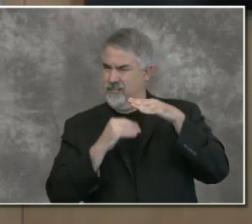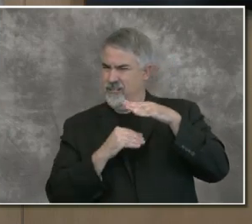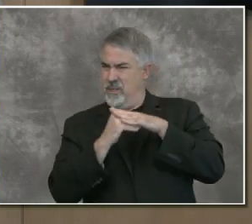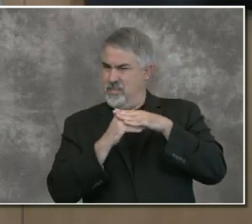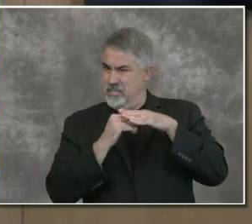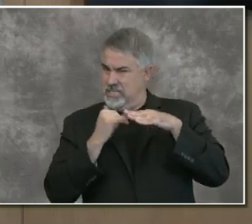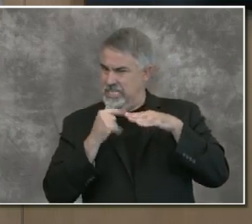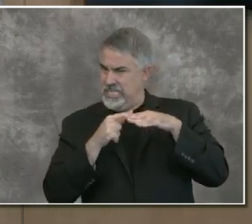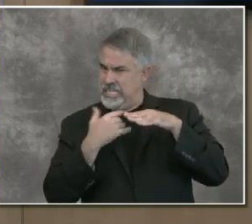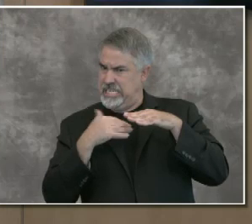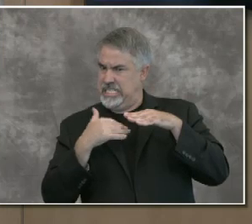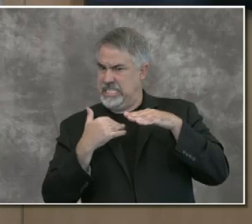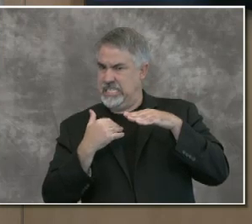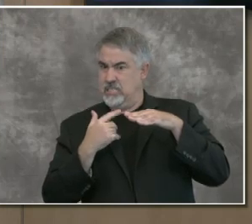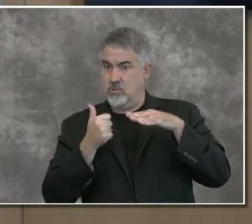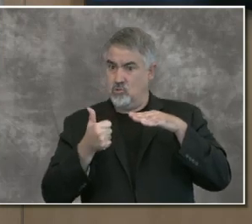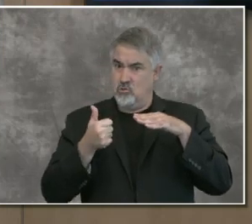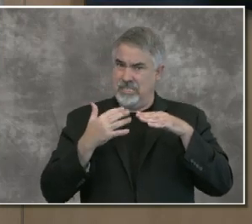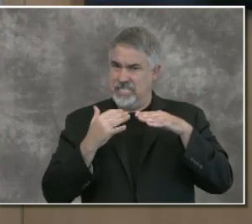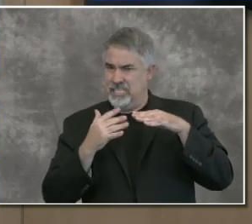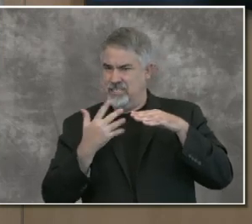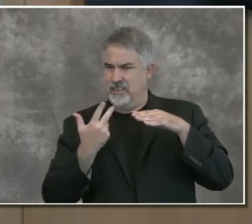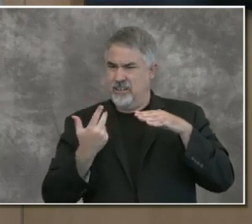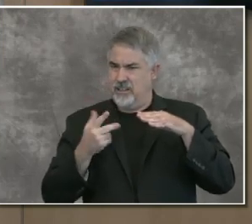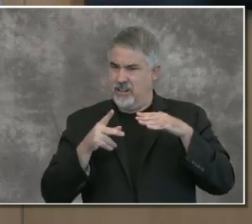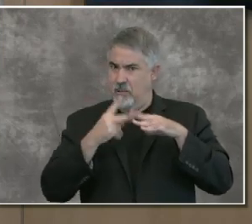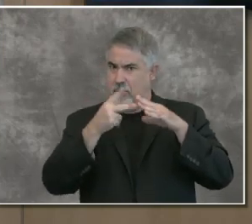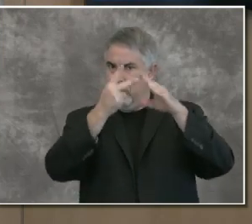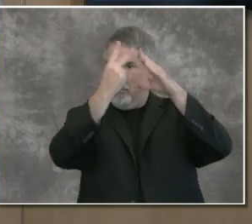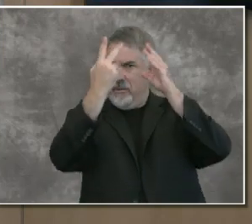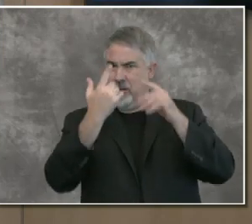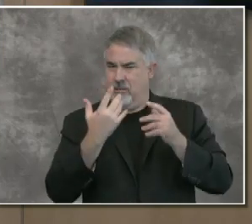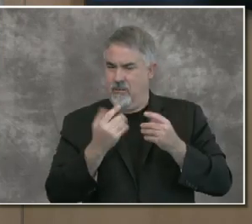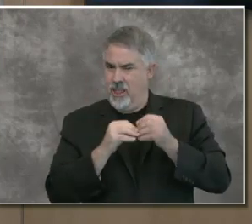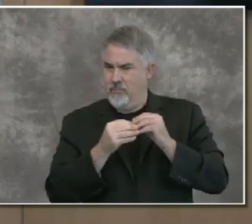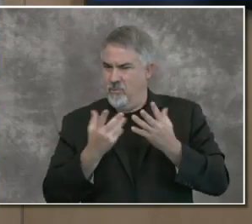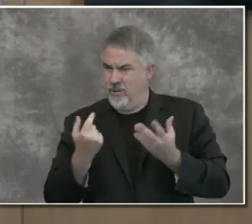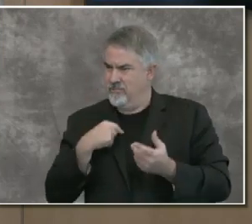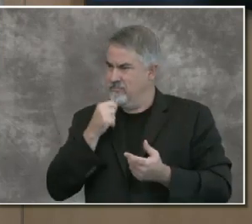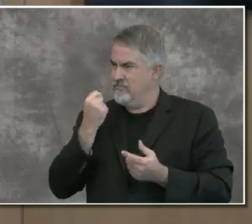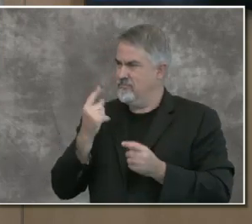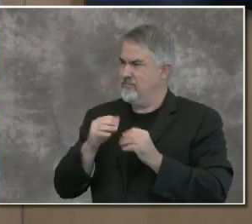on a 6-day doubling rate? That's my first part of the question.